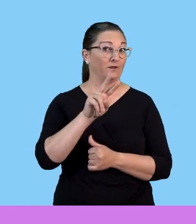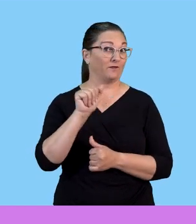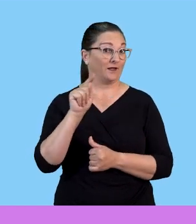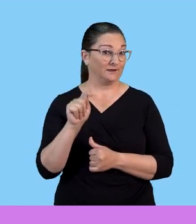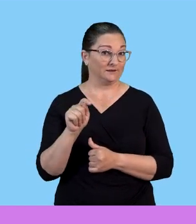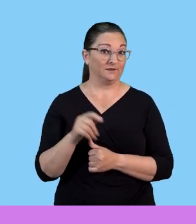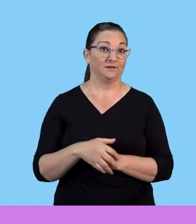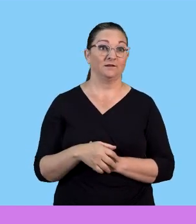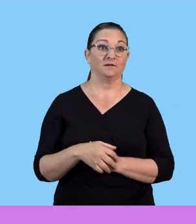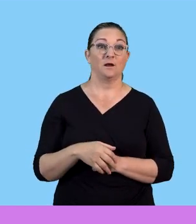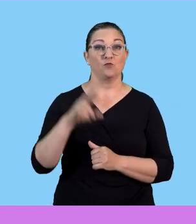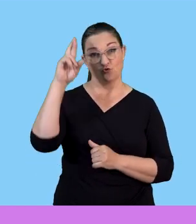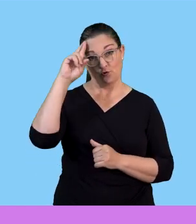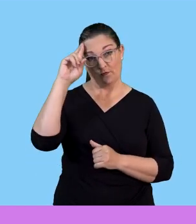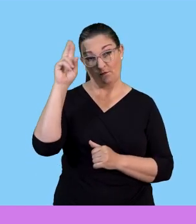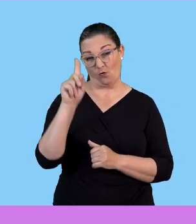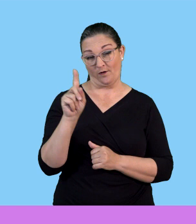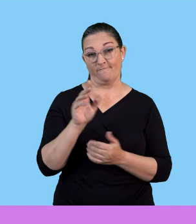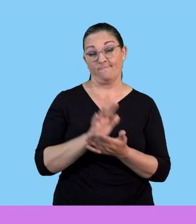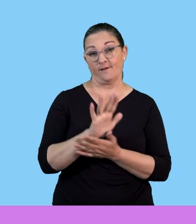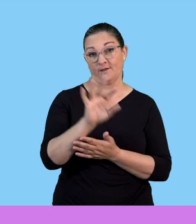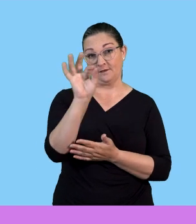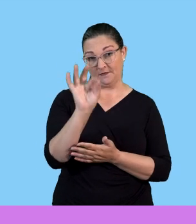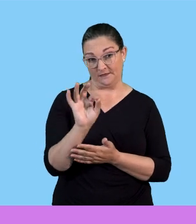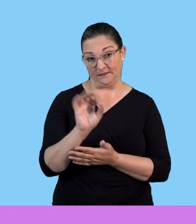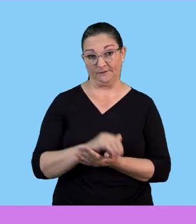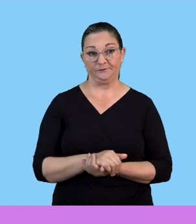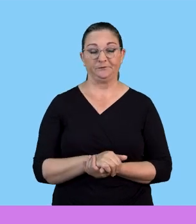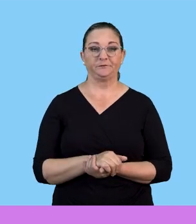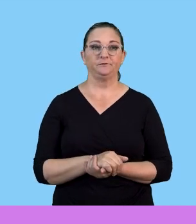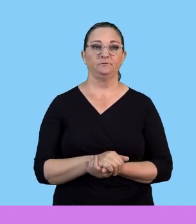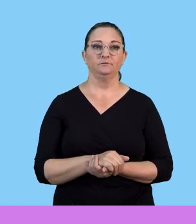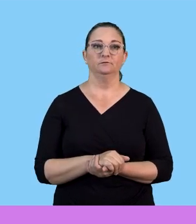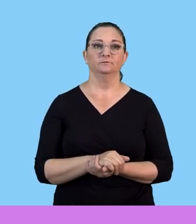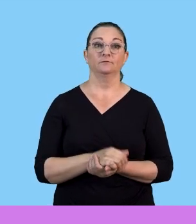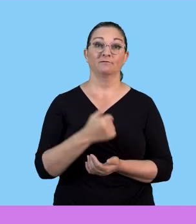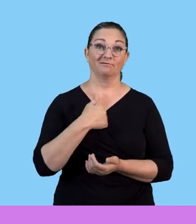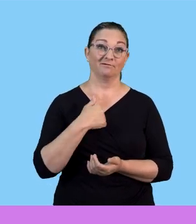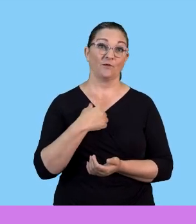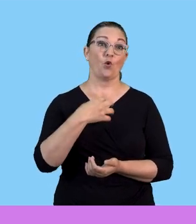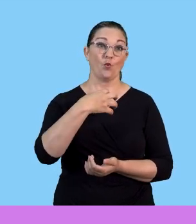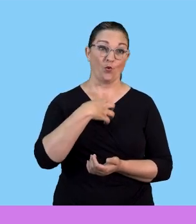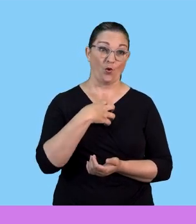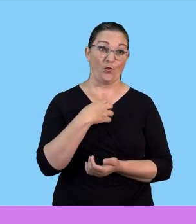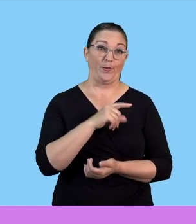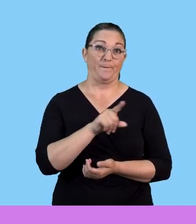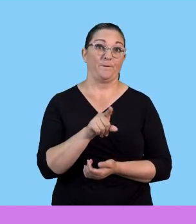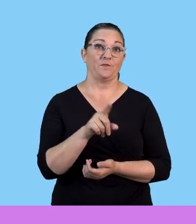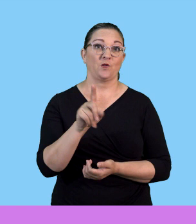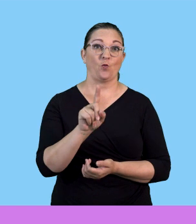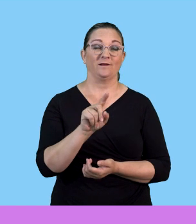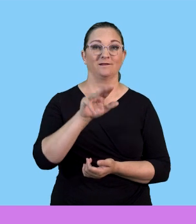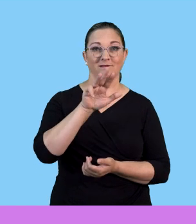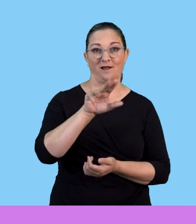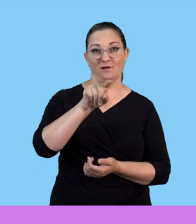Calculate the VAT. Now remember, VAT is 15%. Therefore, I owe them